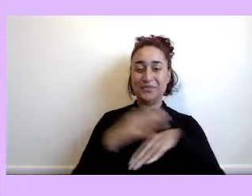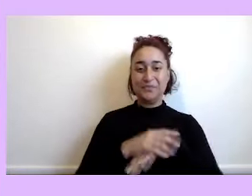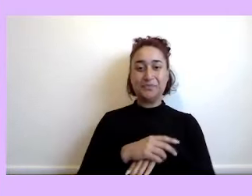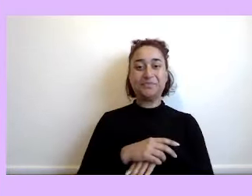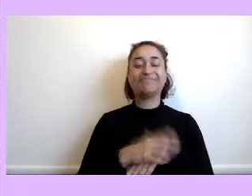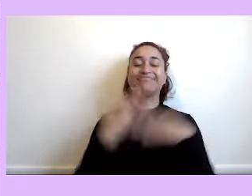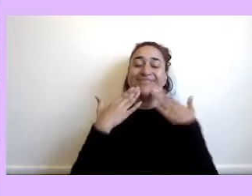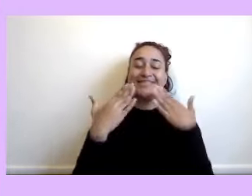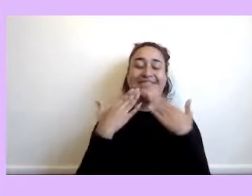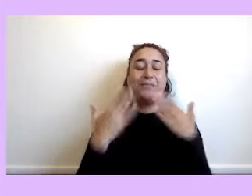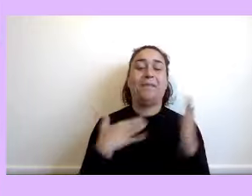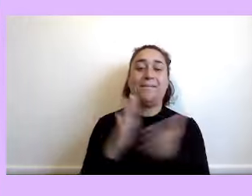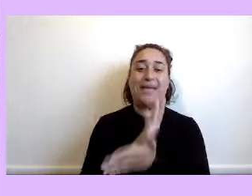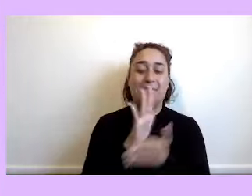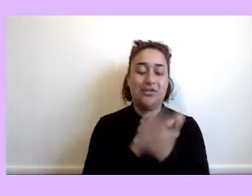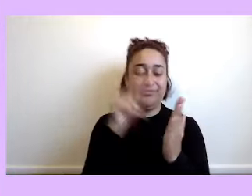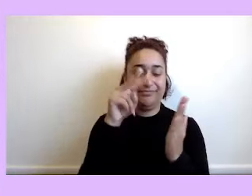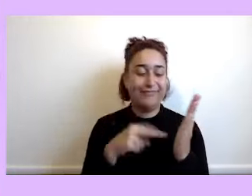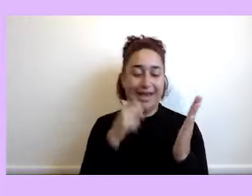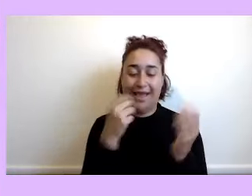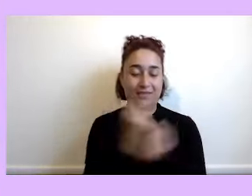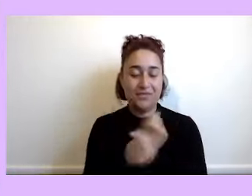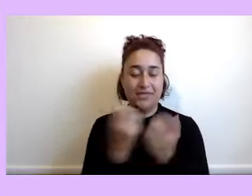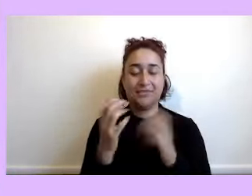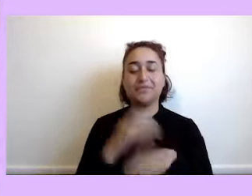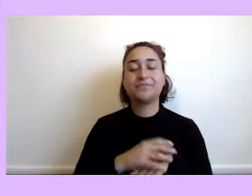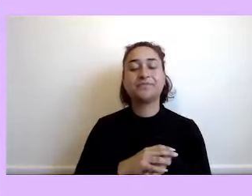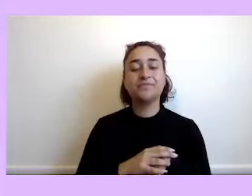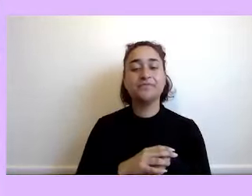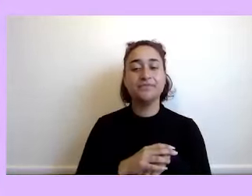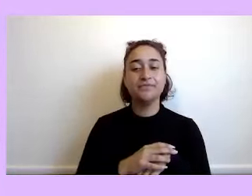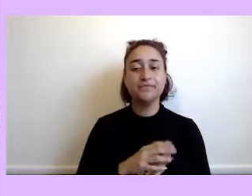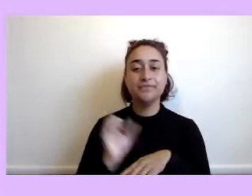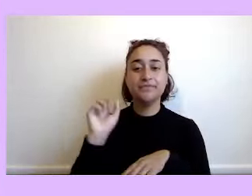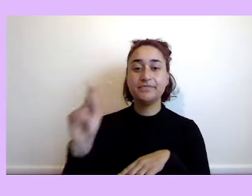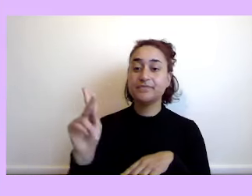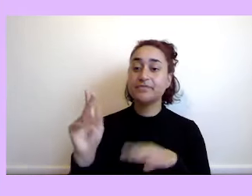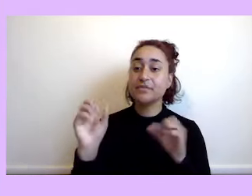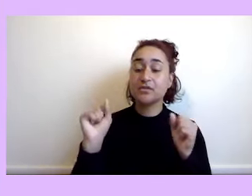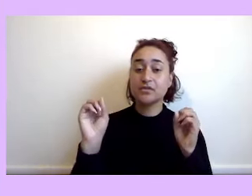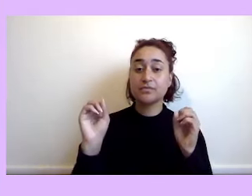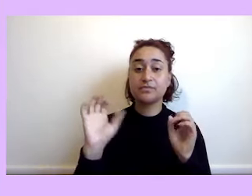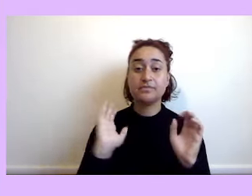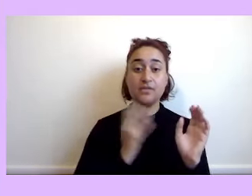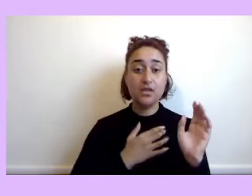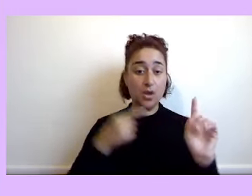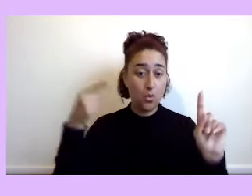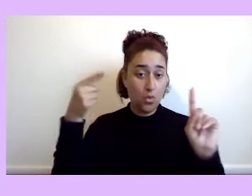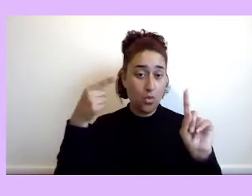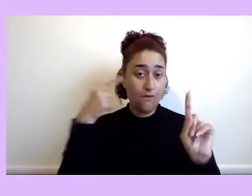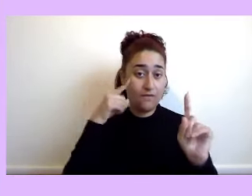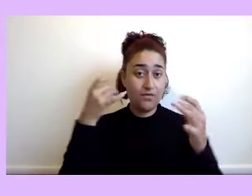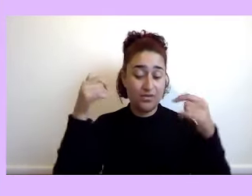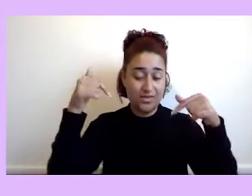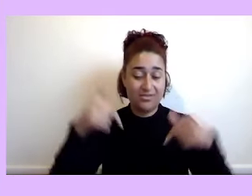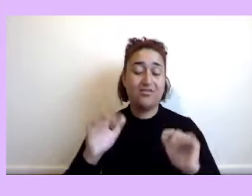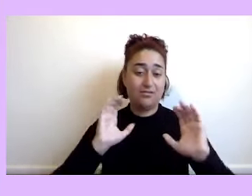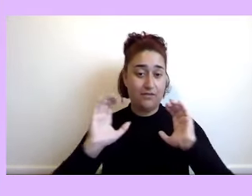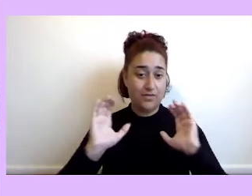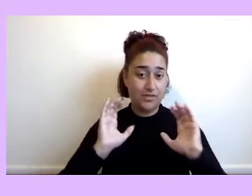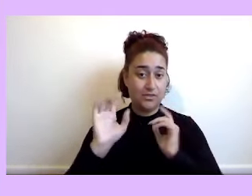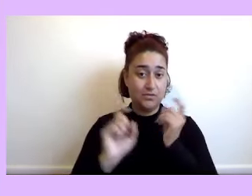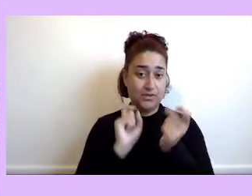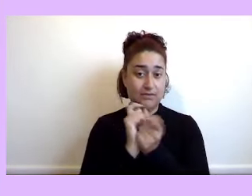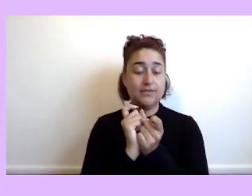Thank you. My paper didn't have everything. Okay, so our goals for this conversation are